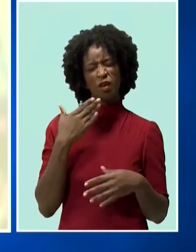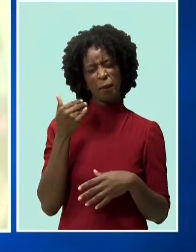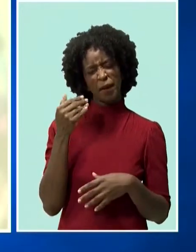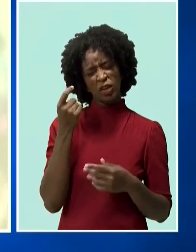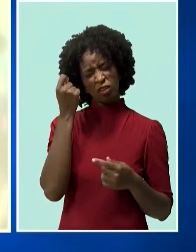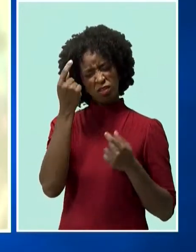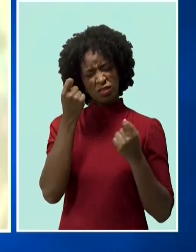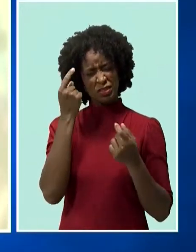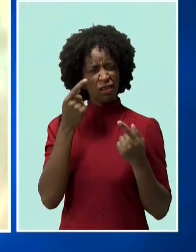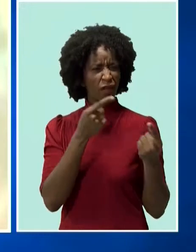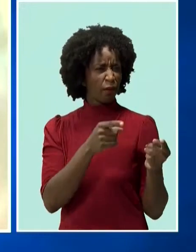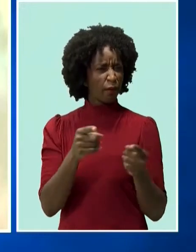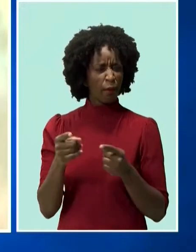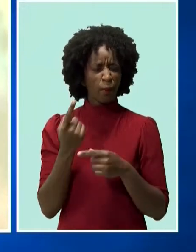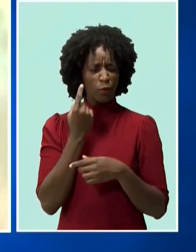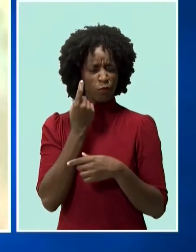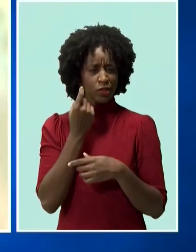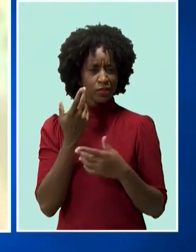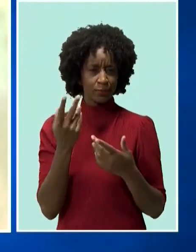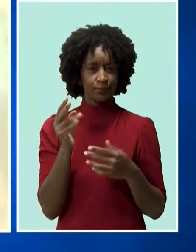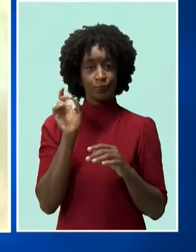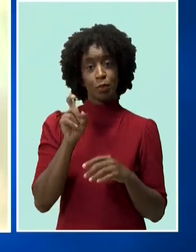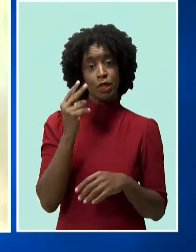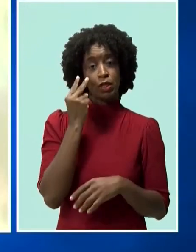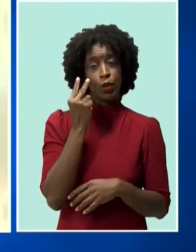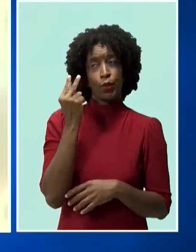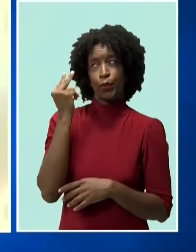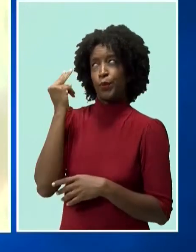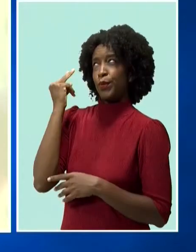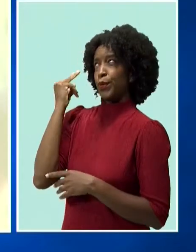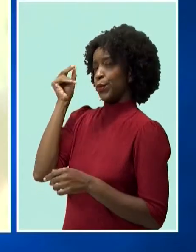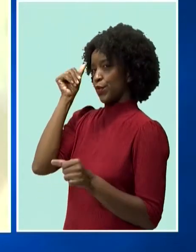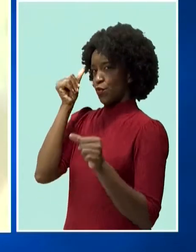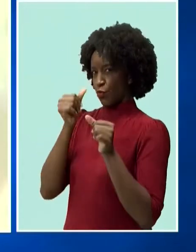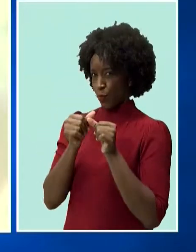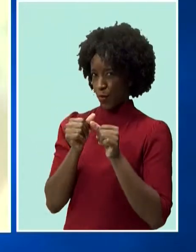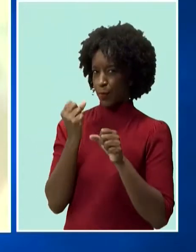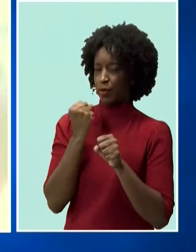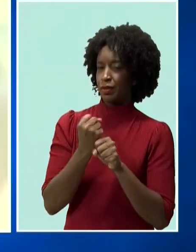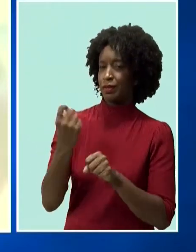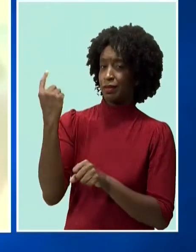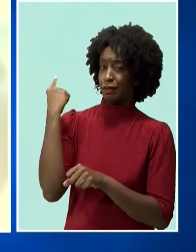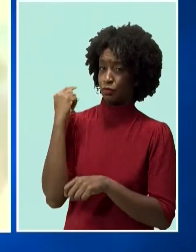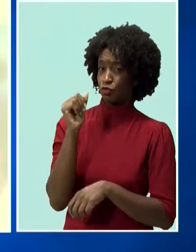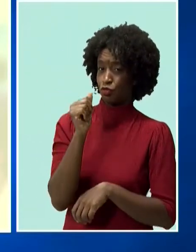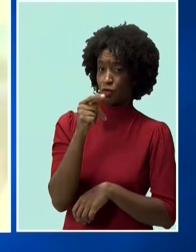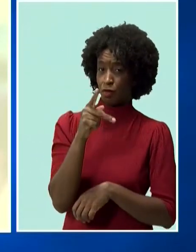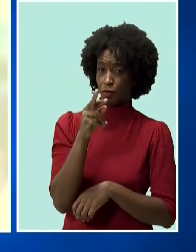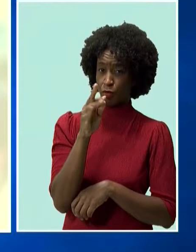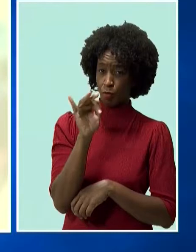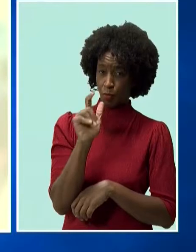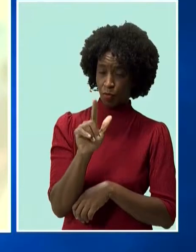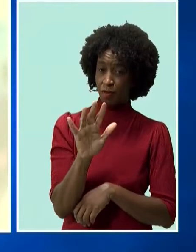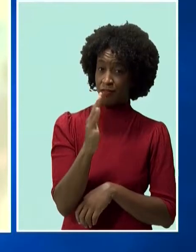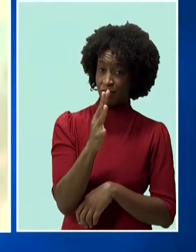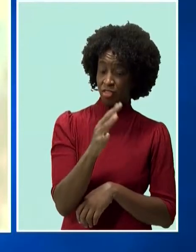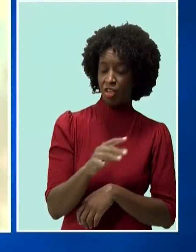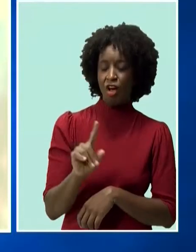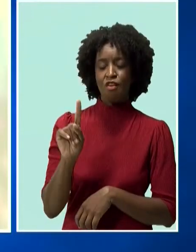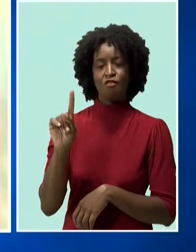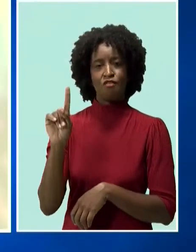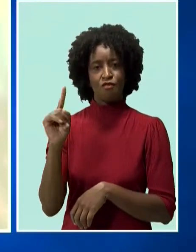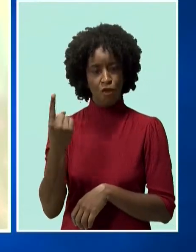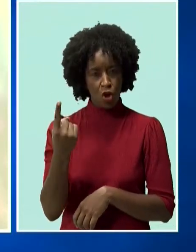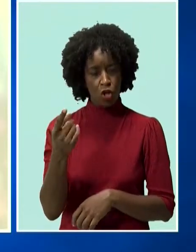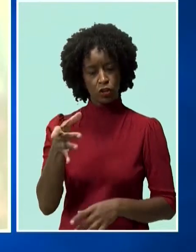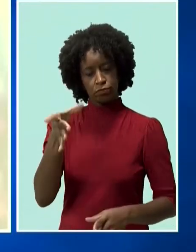happening in recent times, it's vital that we look back. On April 5th, 2020, it was announced that Barbados recorded its first COVID-19